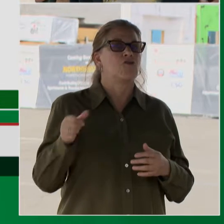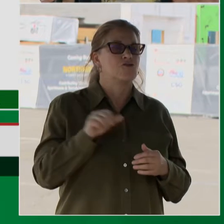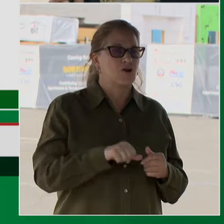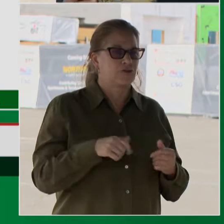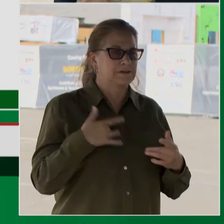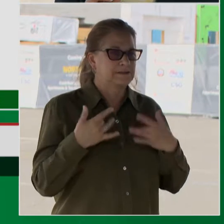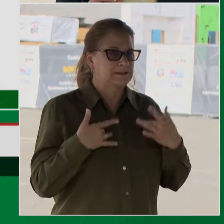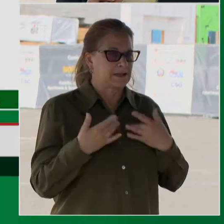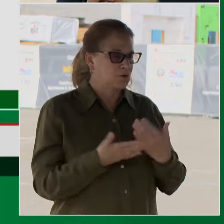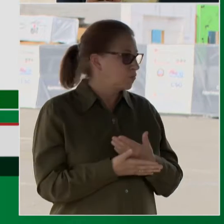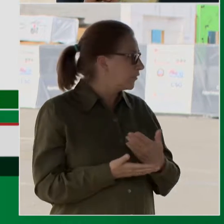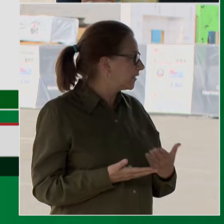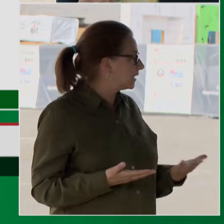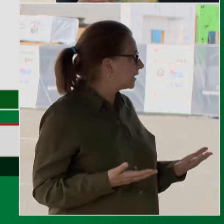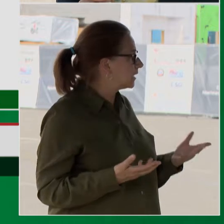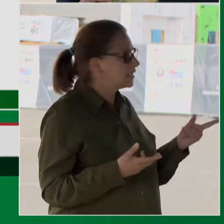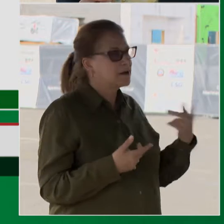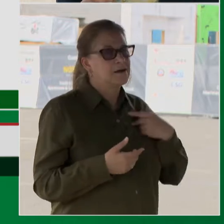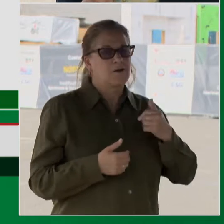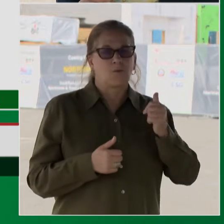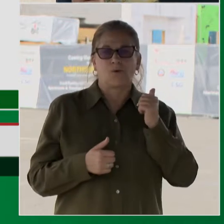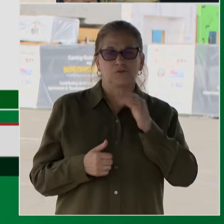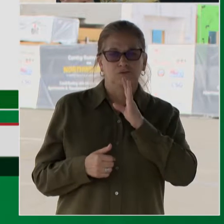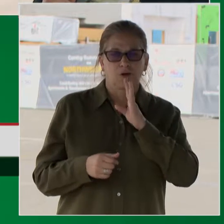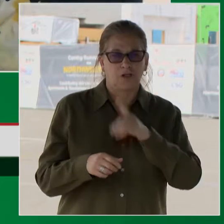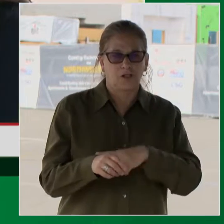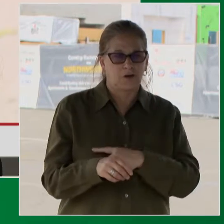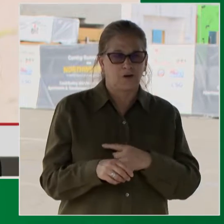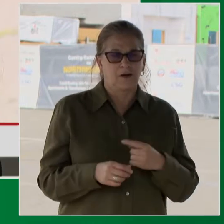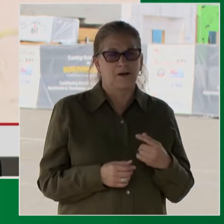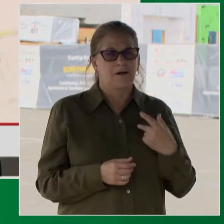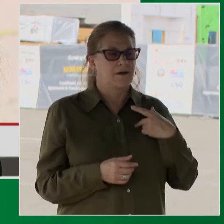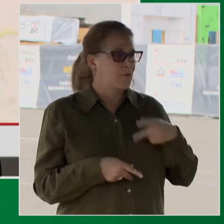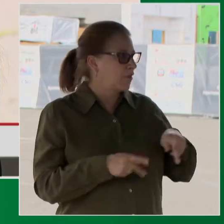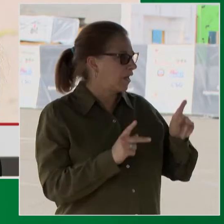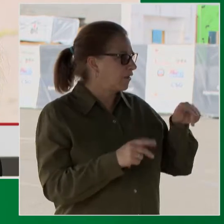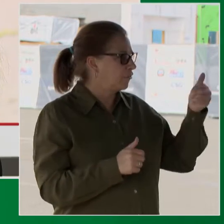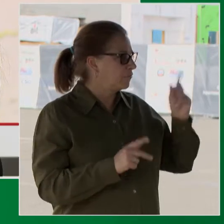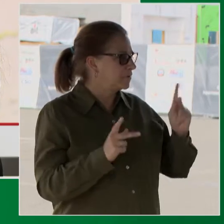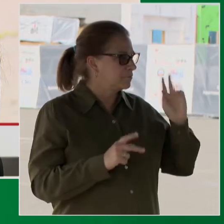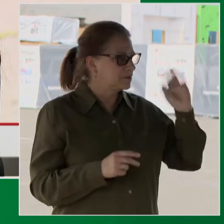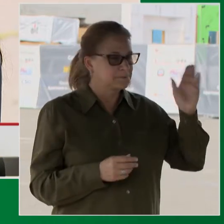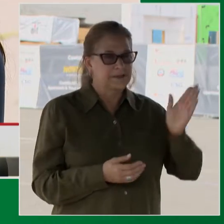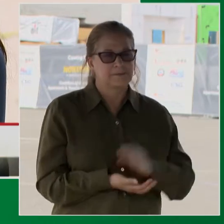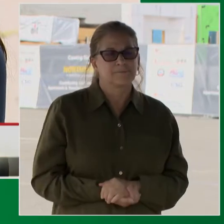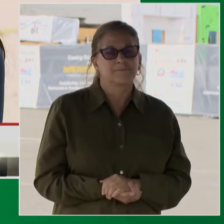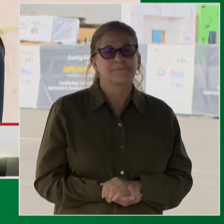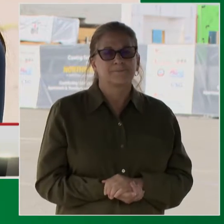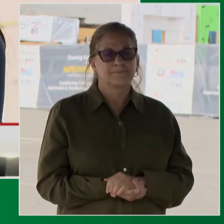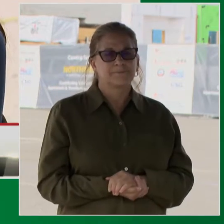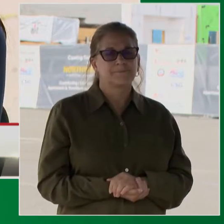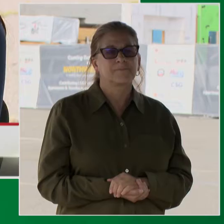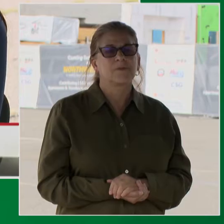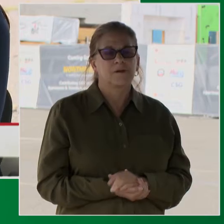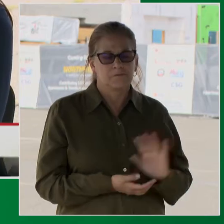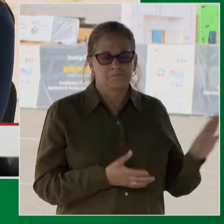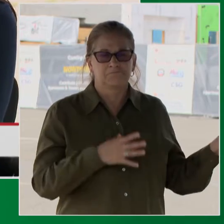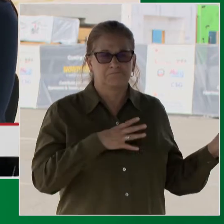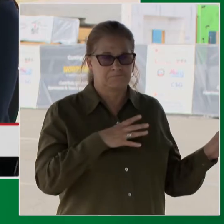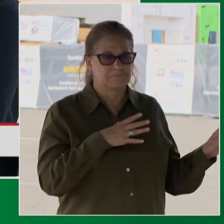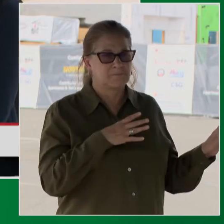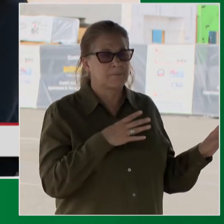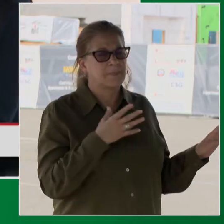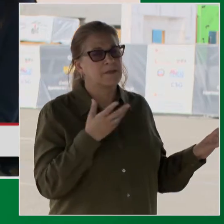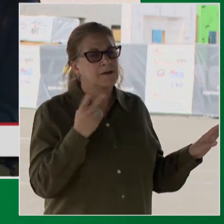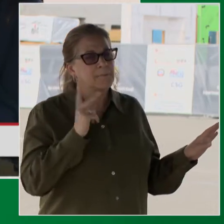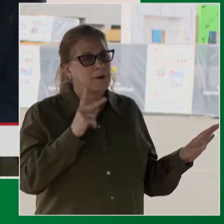go on, of course, but I don't want to take away from anyone else who's following. I got you. But for folks who are going to follow in the upcoming